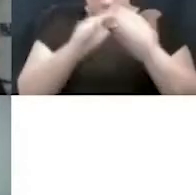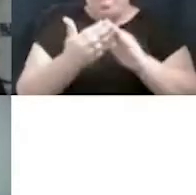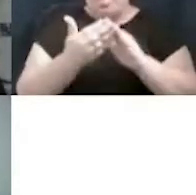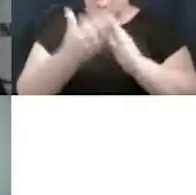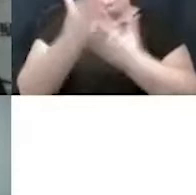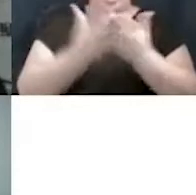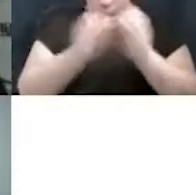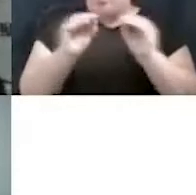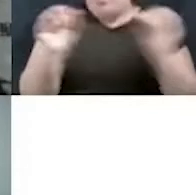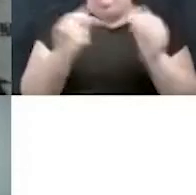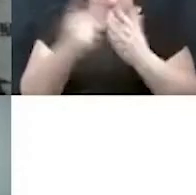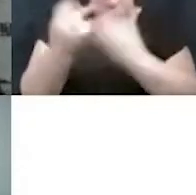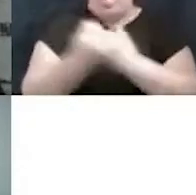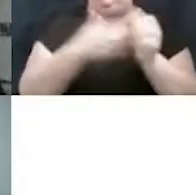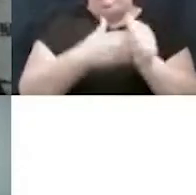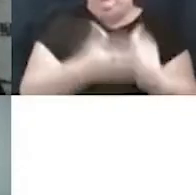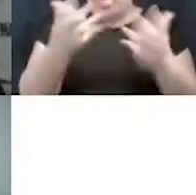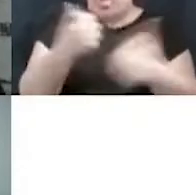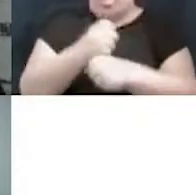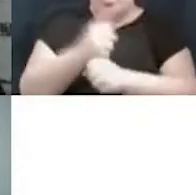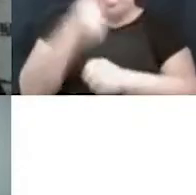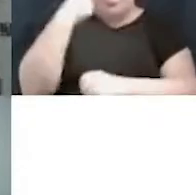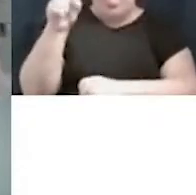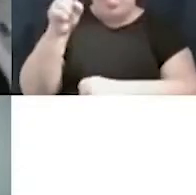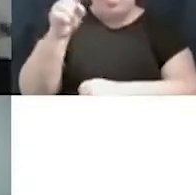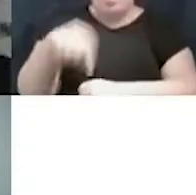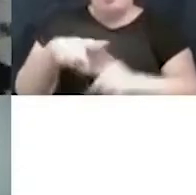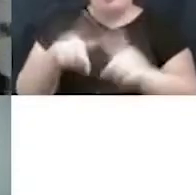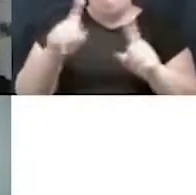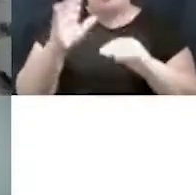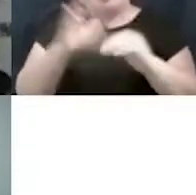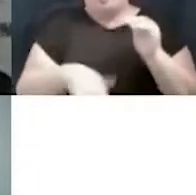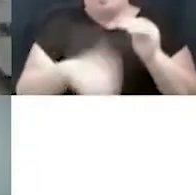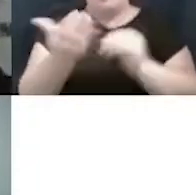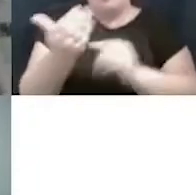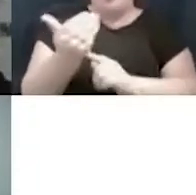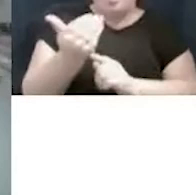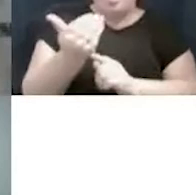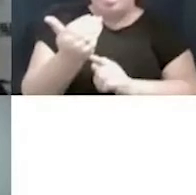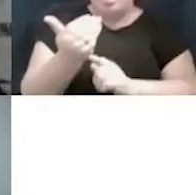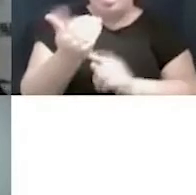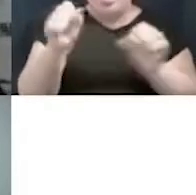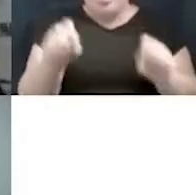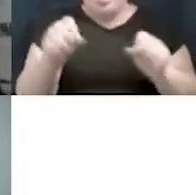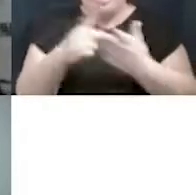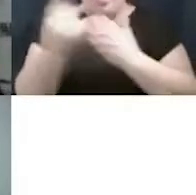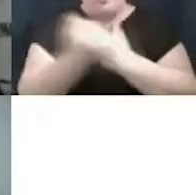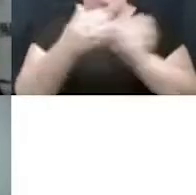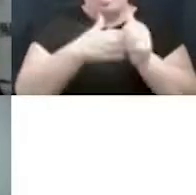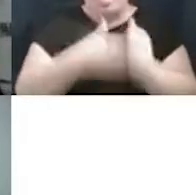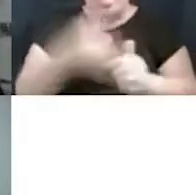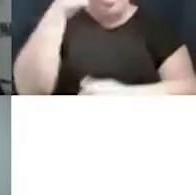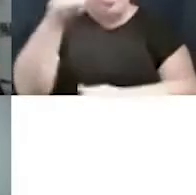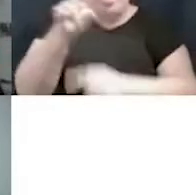guides that I want to create project guides for. But there's at least 15 potential project guides for you to